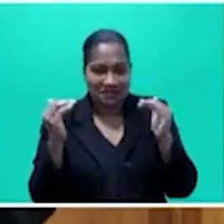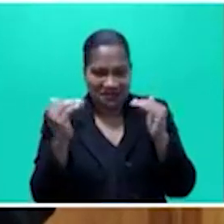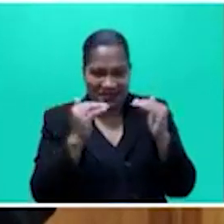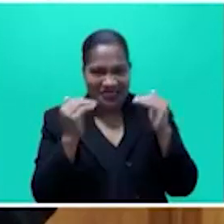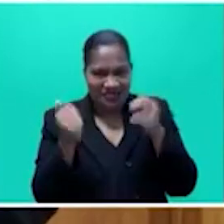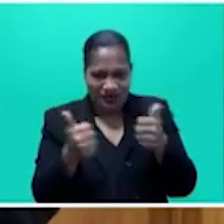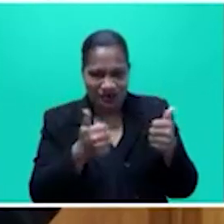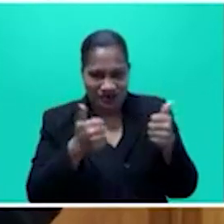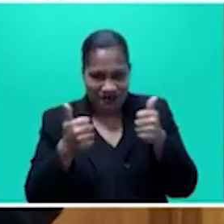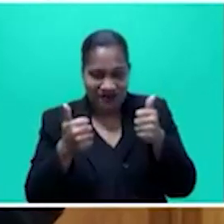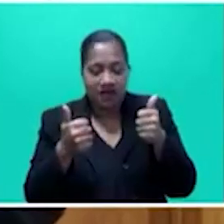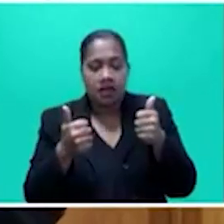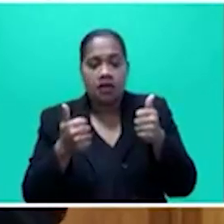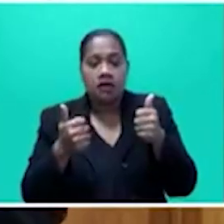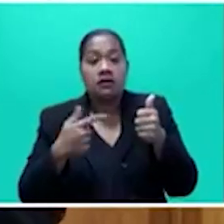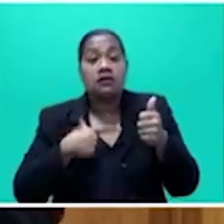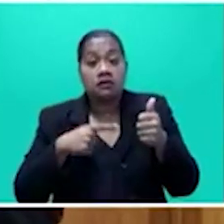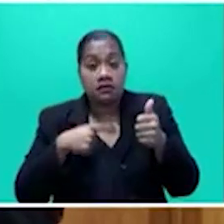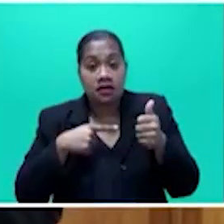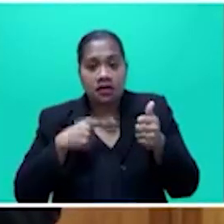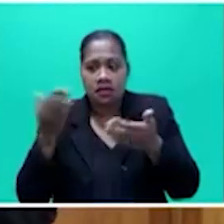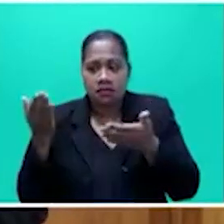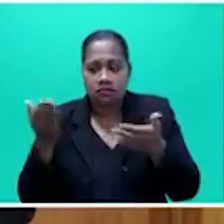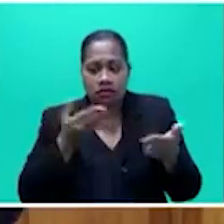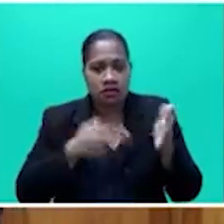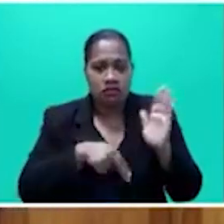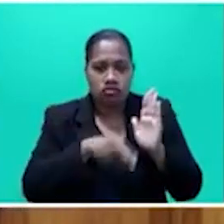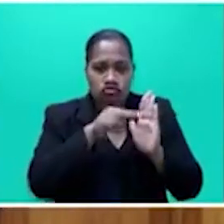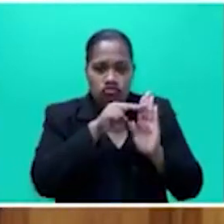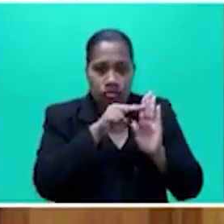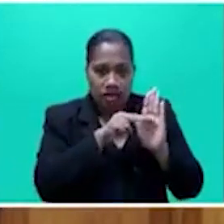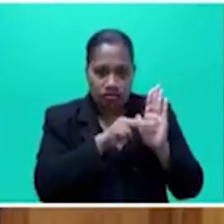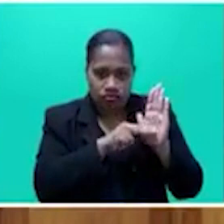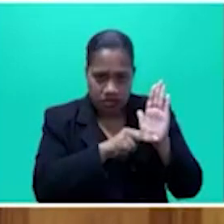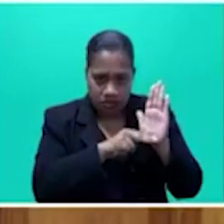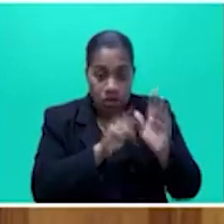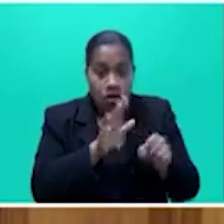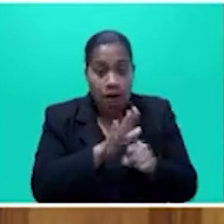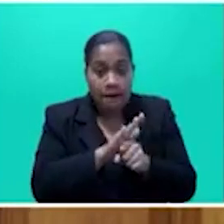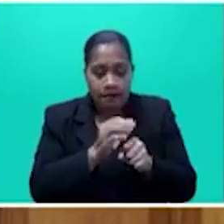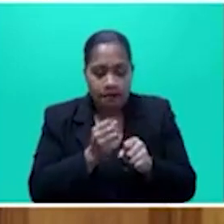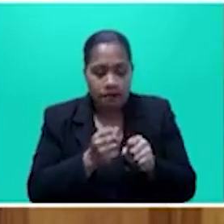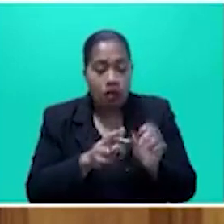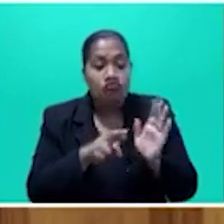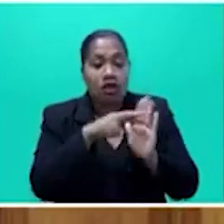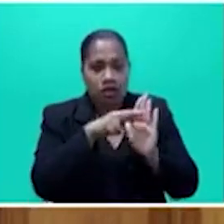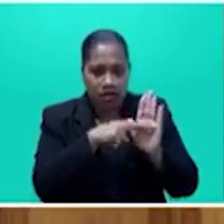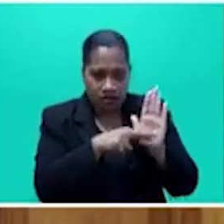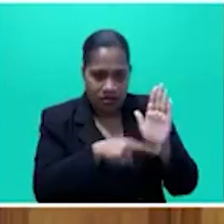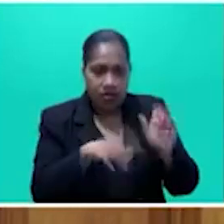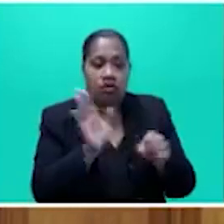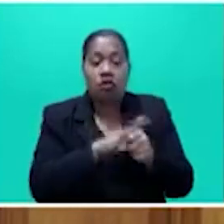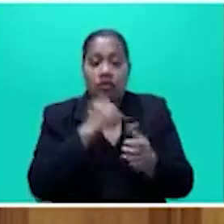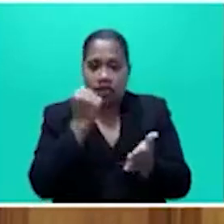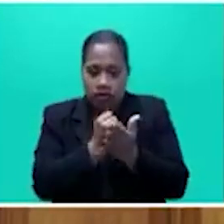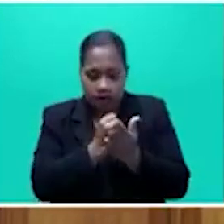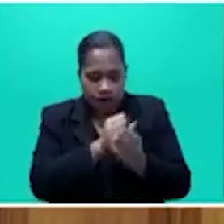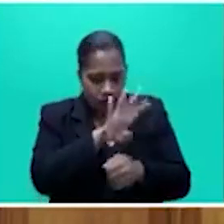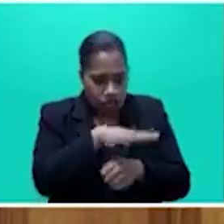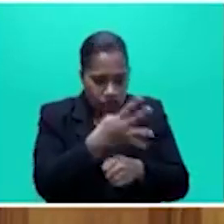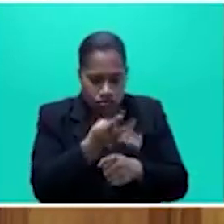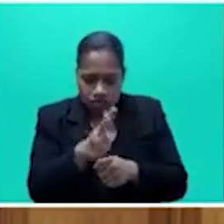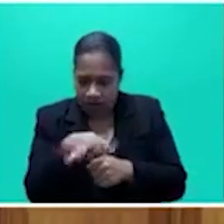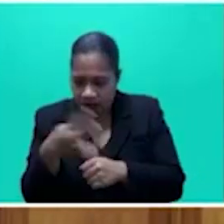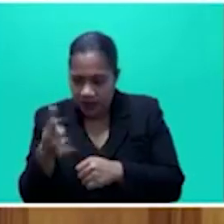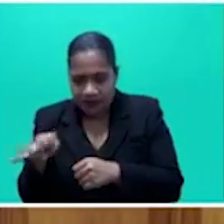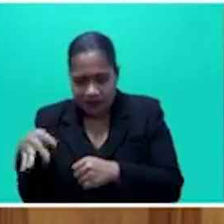to bring in these kind of regulations to make sure that they checked on them on a regular